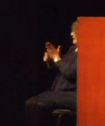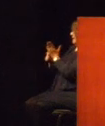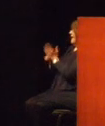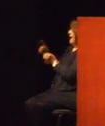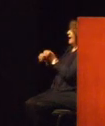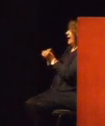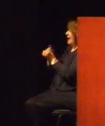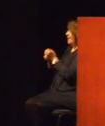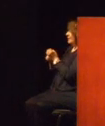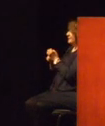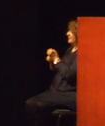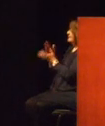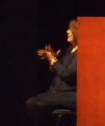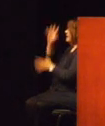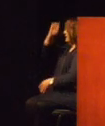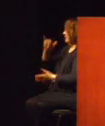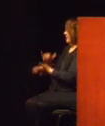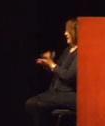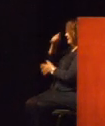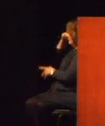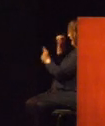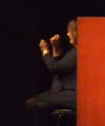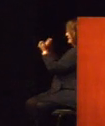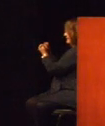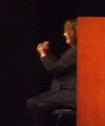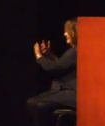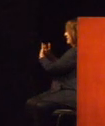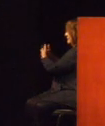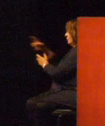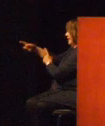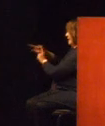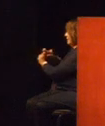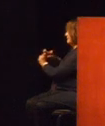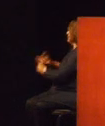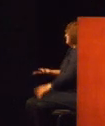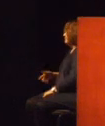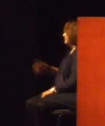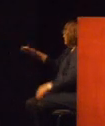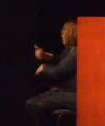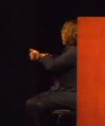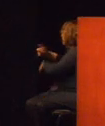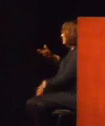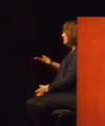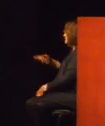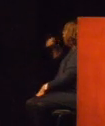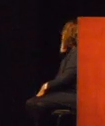about some of the assumptions he made about his black teammates. One of them got arrested and he assumed it must be his fault.